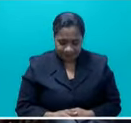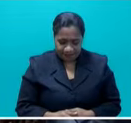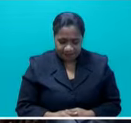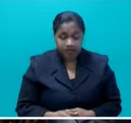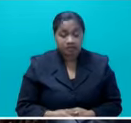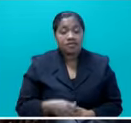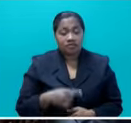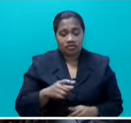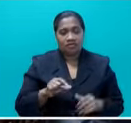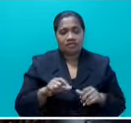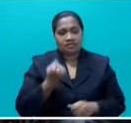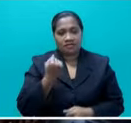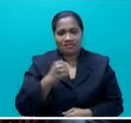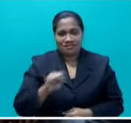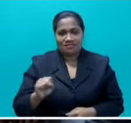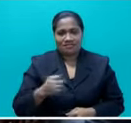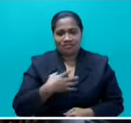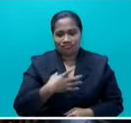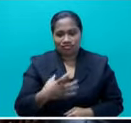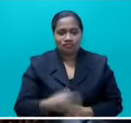have it.